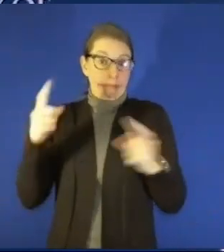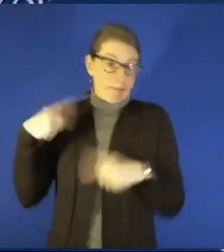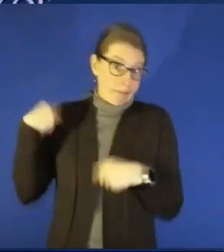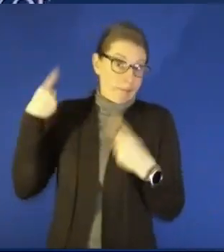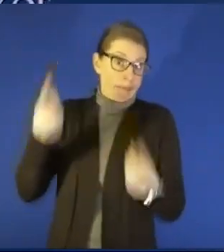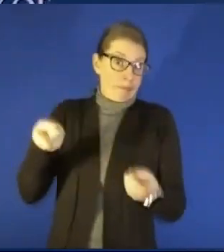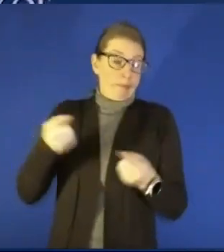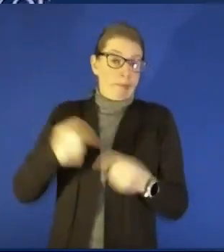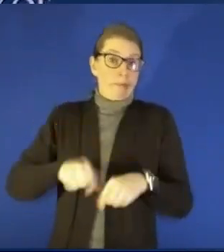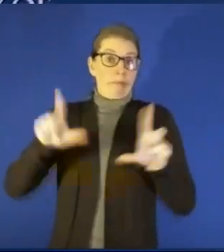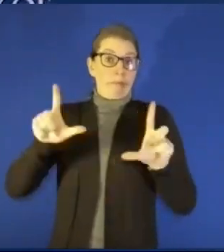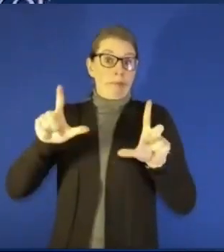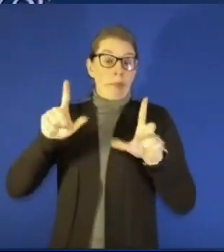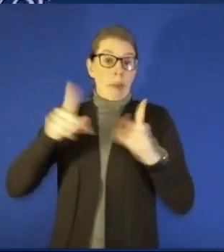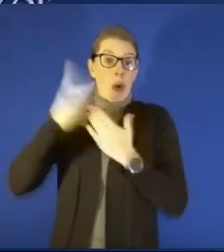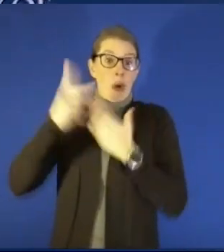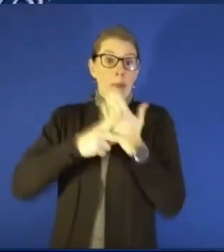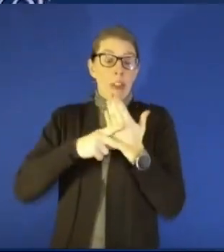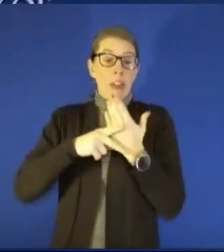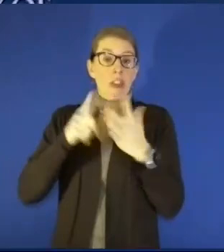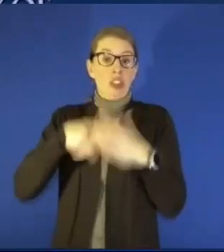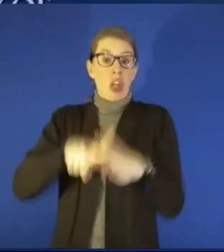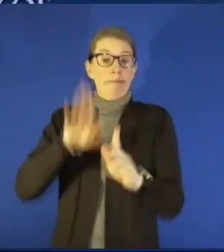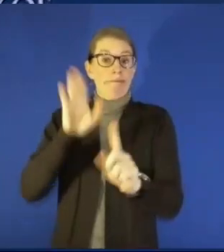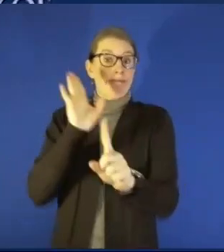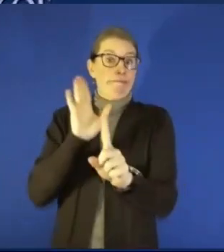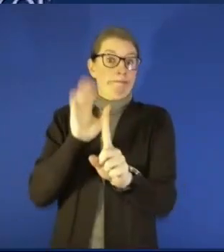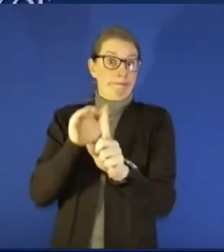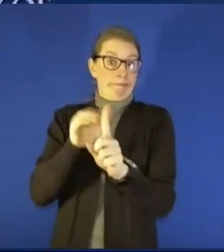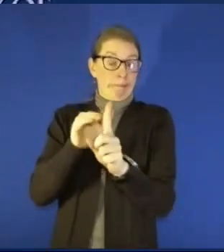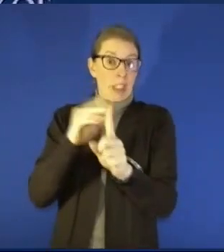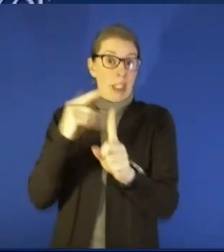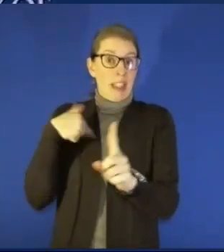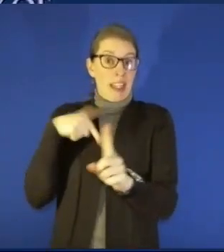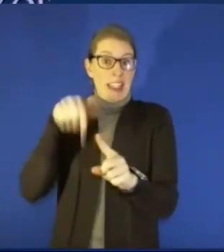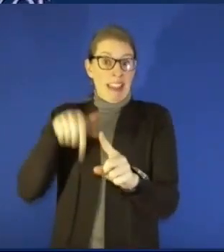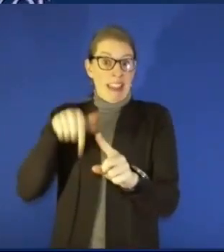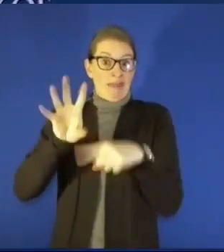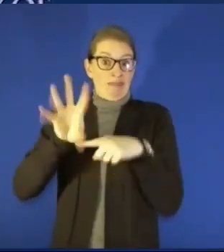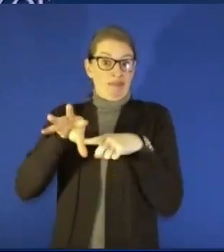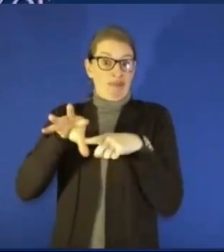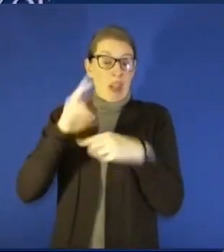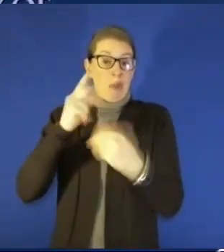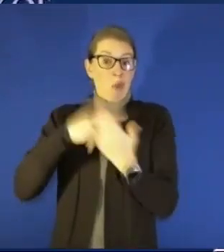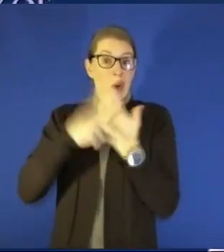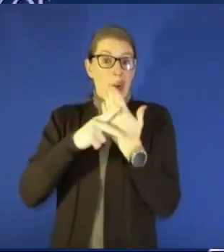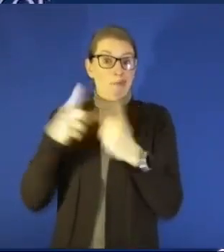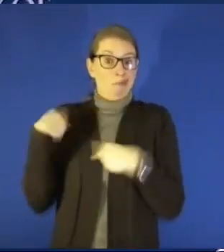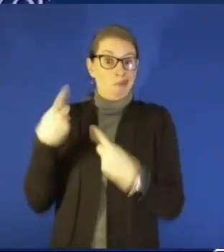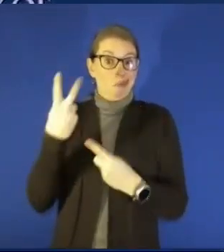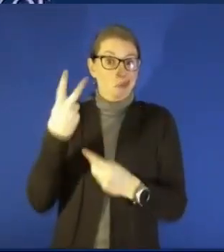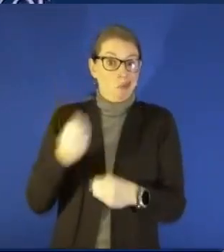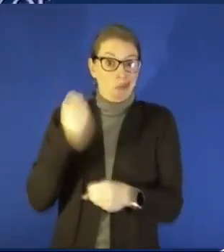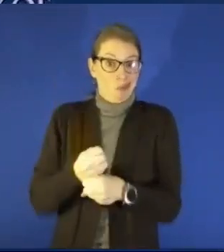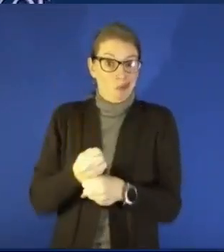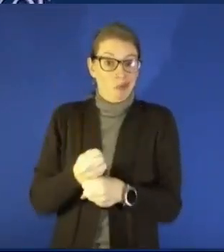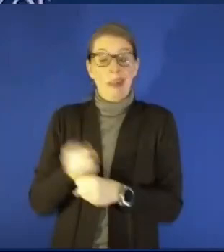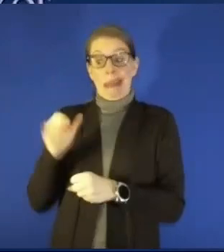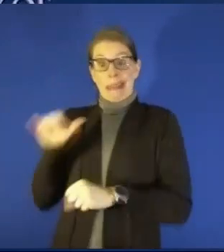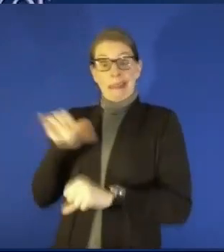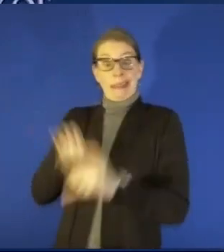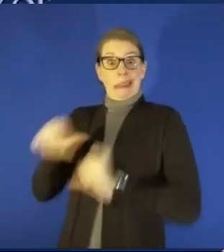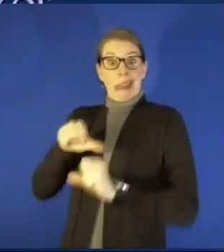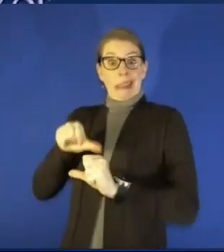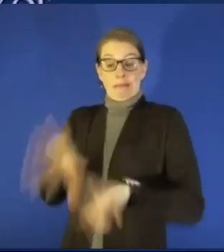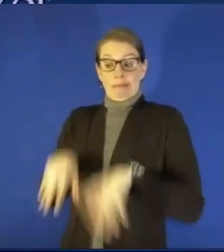has been almost 2 years, just to point out, Jess. And also that's kind of how science works. It takes time to